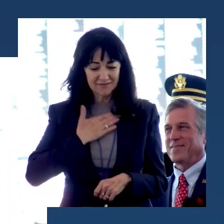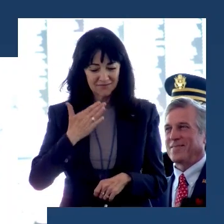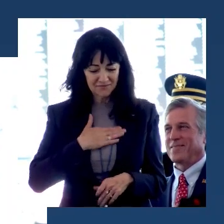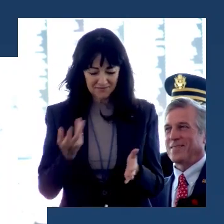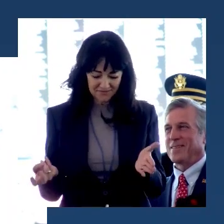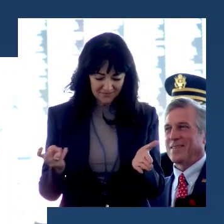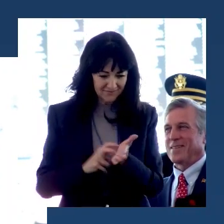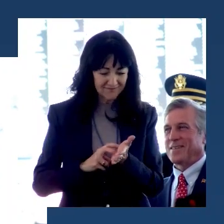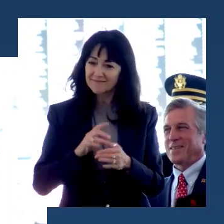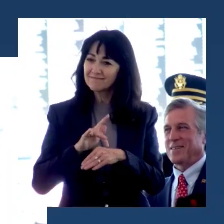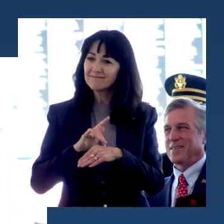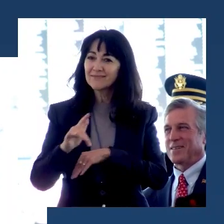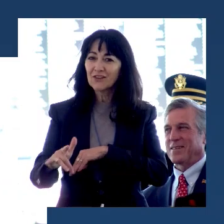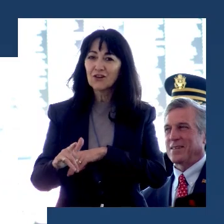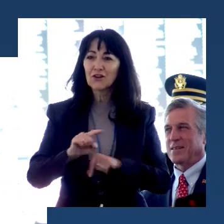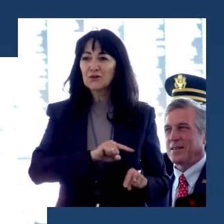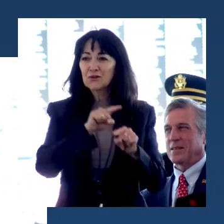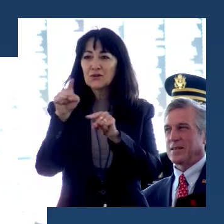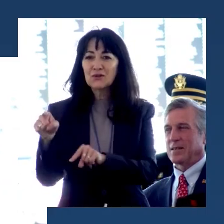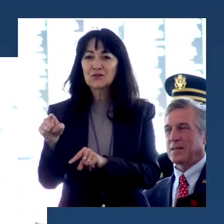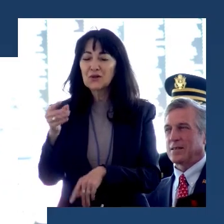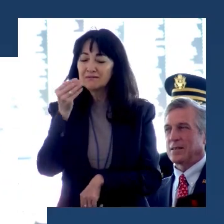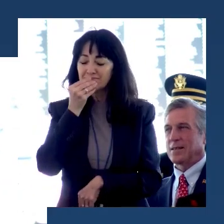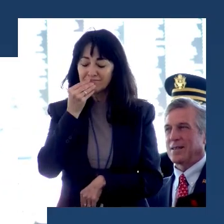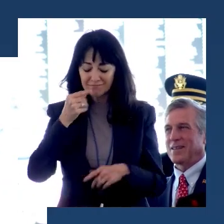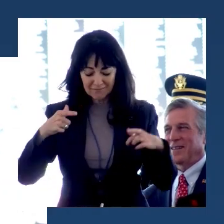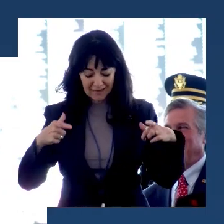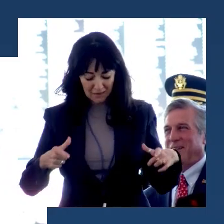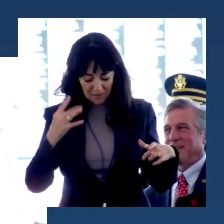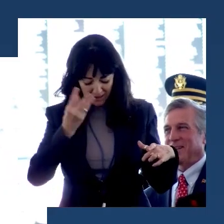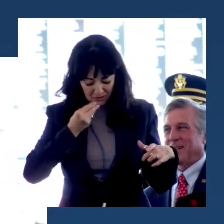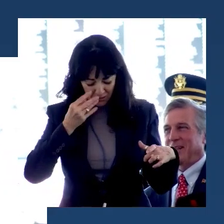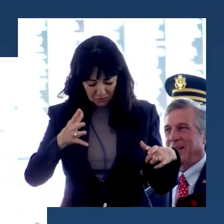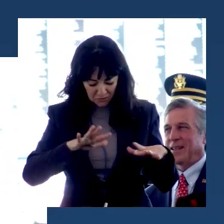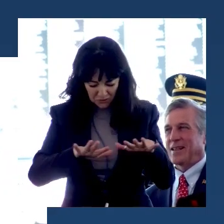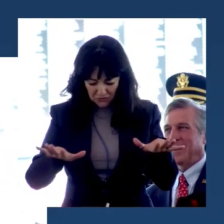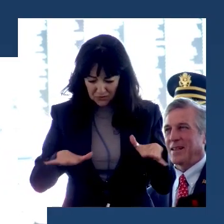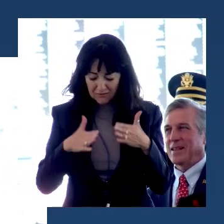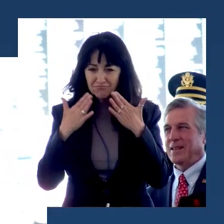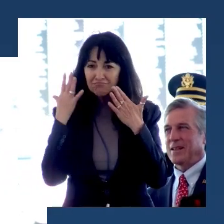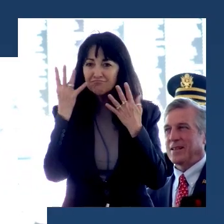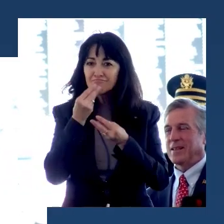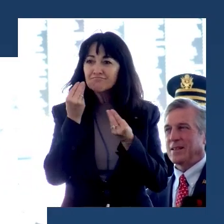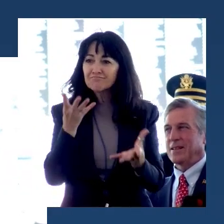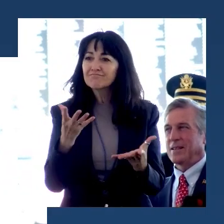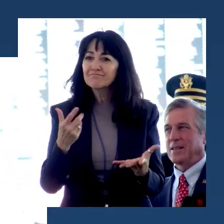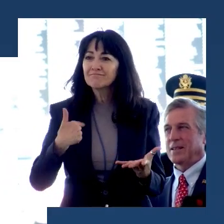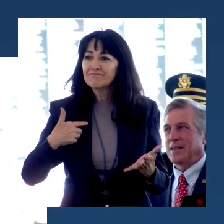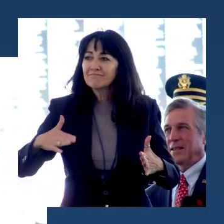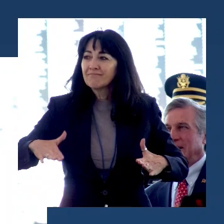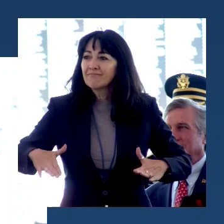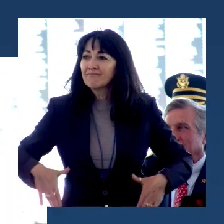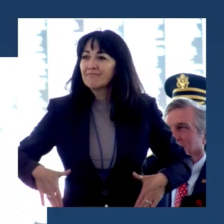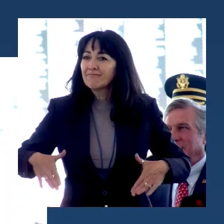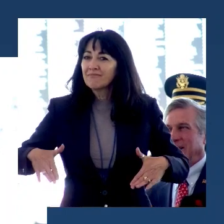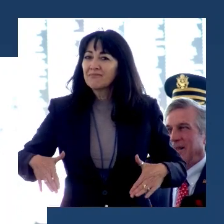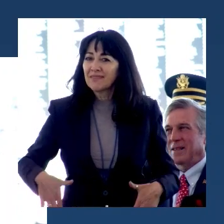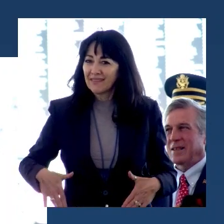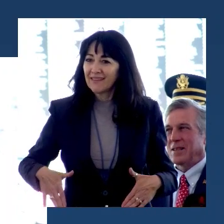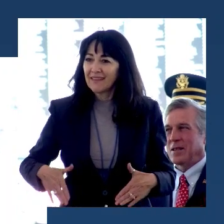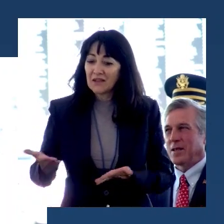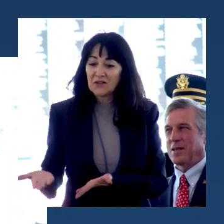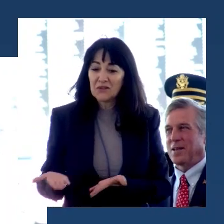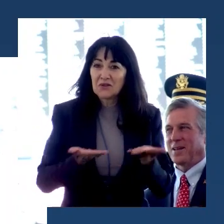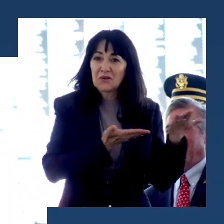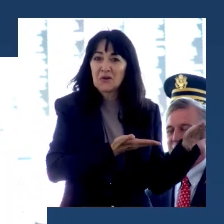White House to eat off those beautiful plates, the lovely china, that I have not yet availed myself of taking one